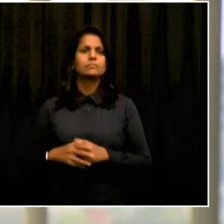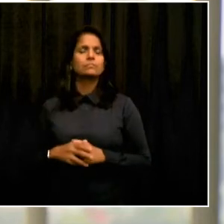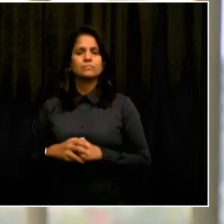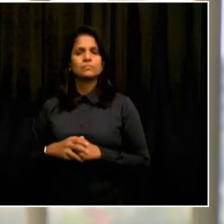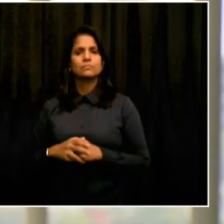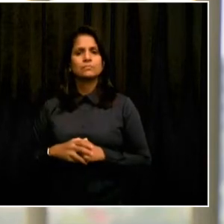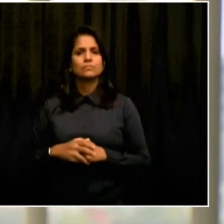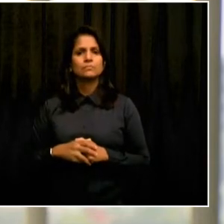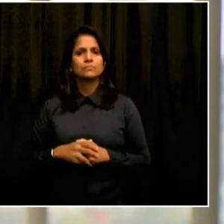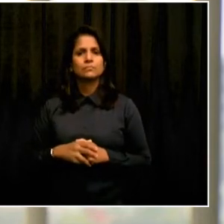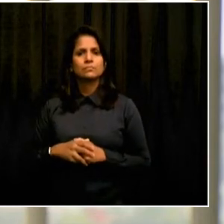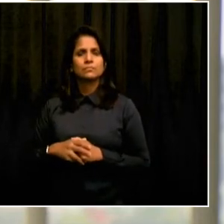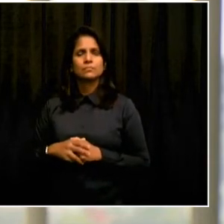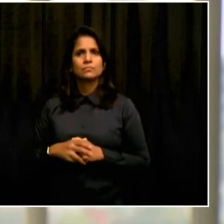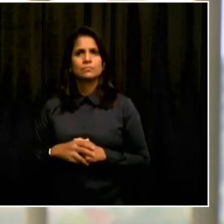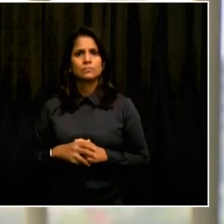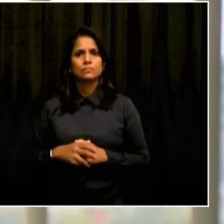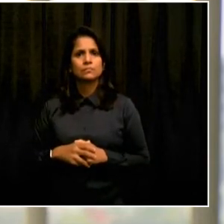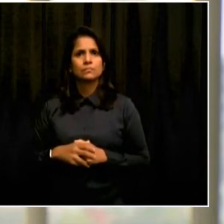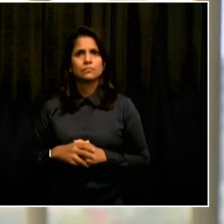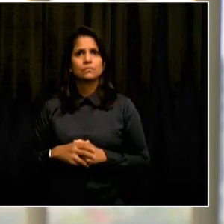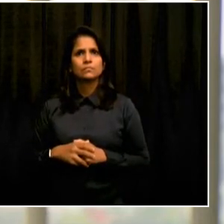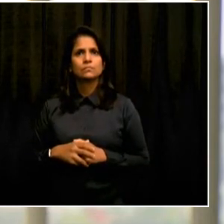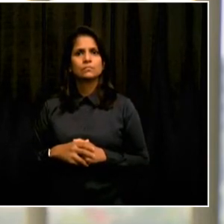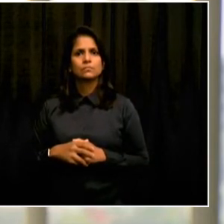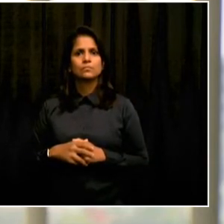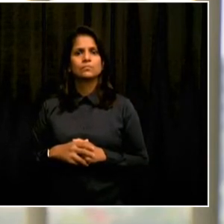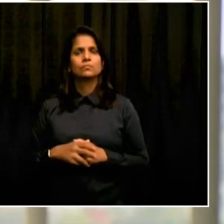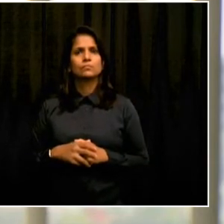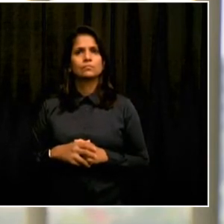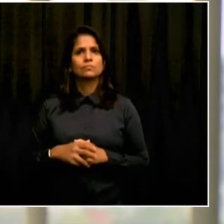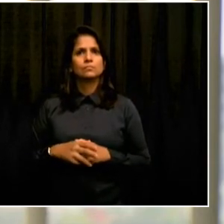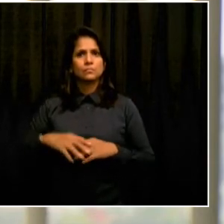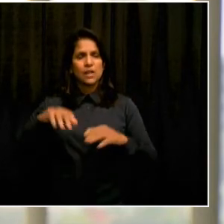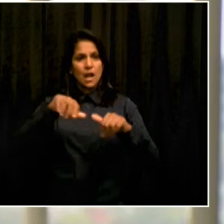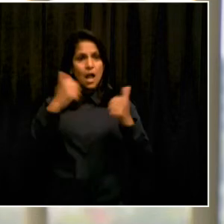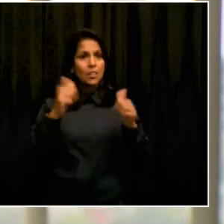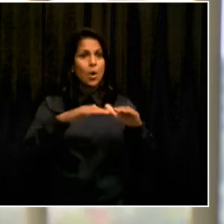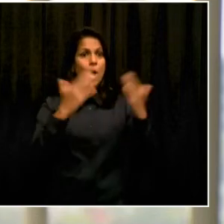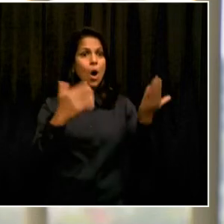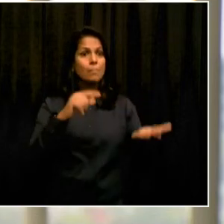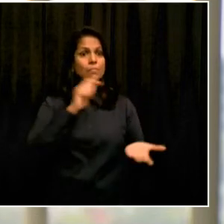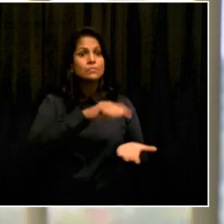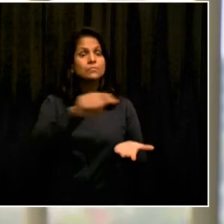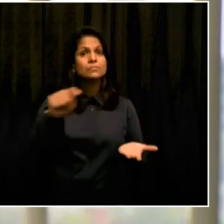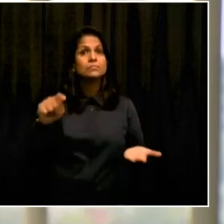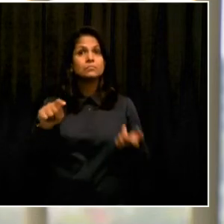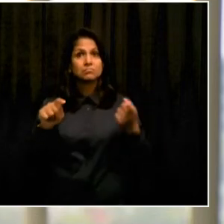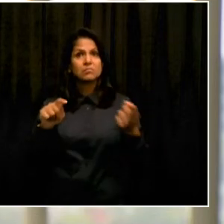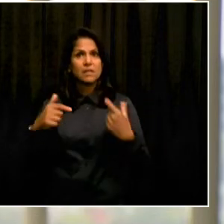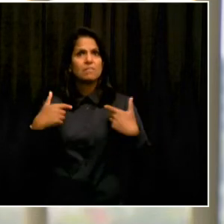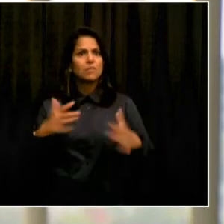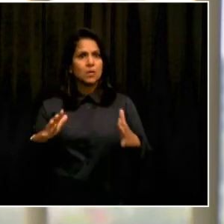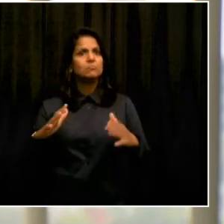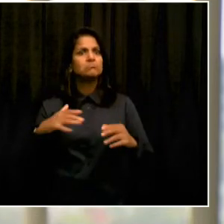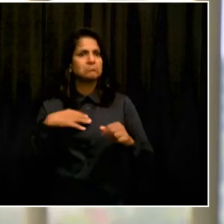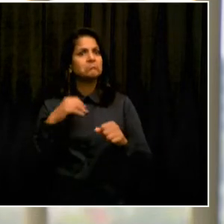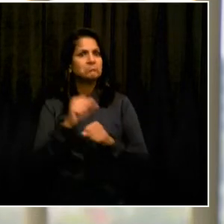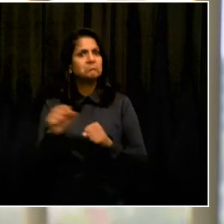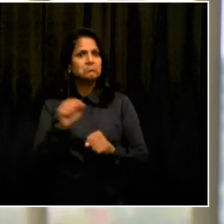entire borough so that everybody is assured that they can have that connection to a primary care doctor, free